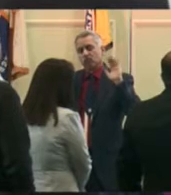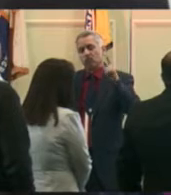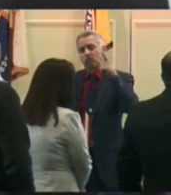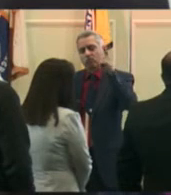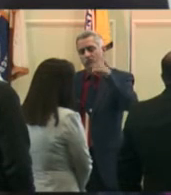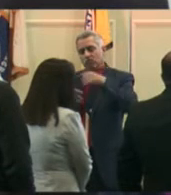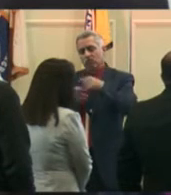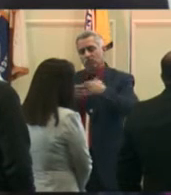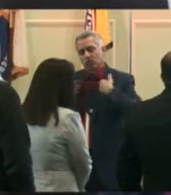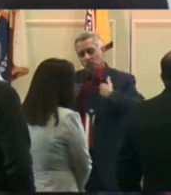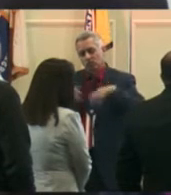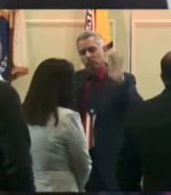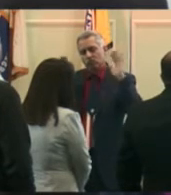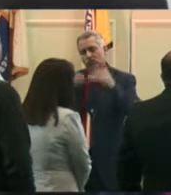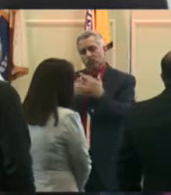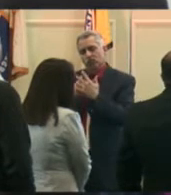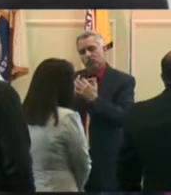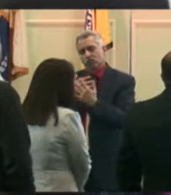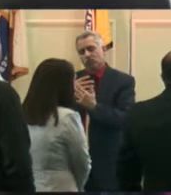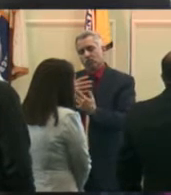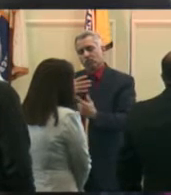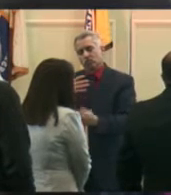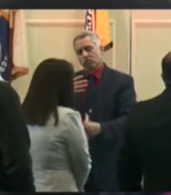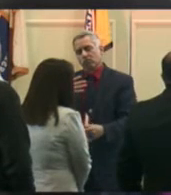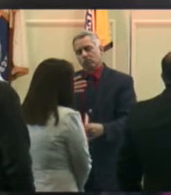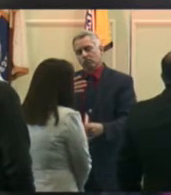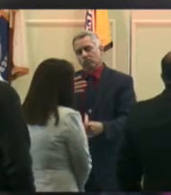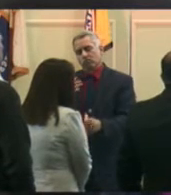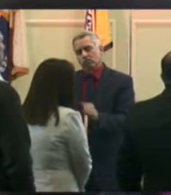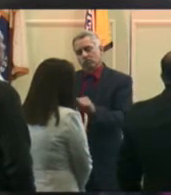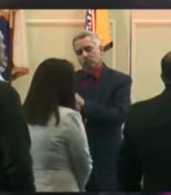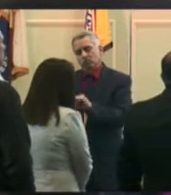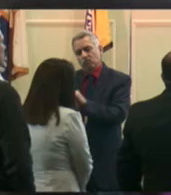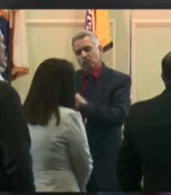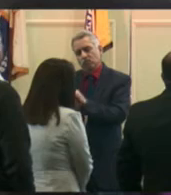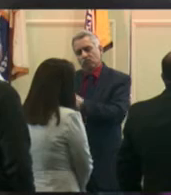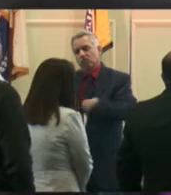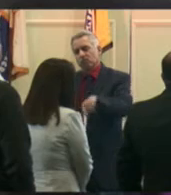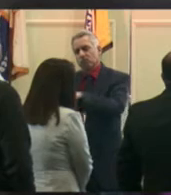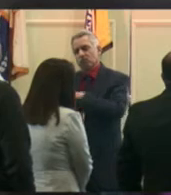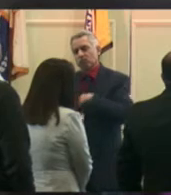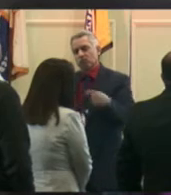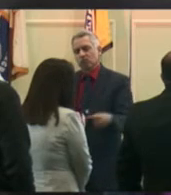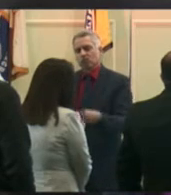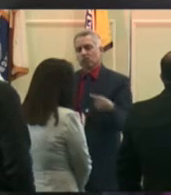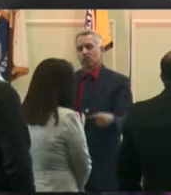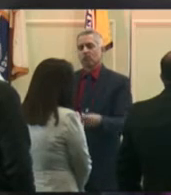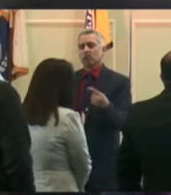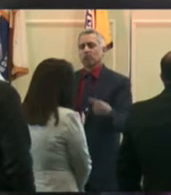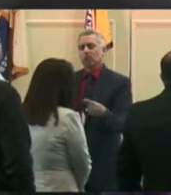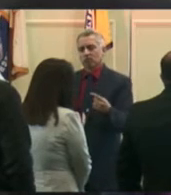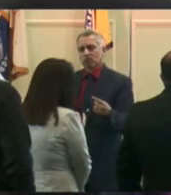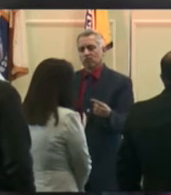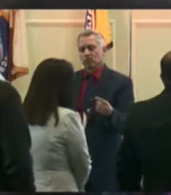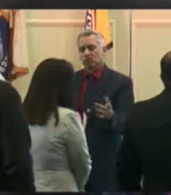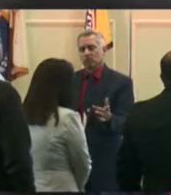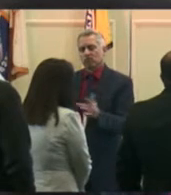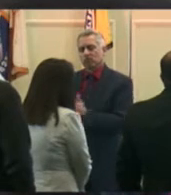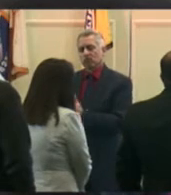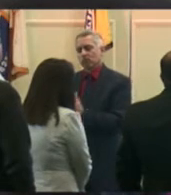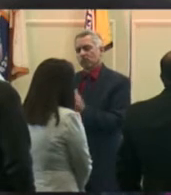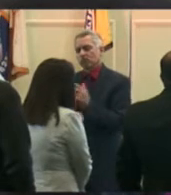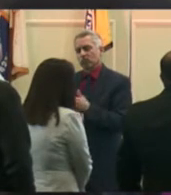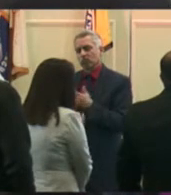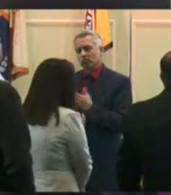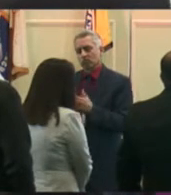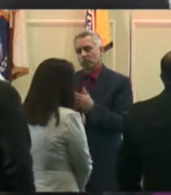blood for us as a remission of sins. In his name we pray. Let all God's people say in